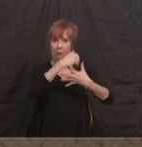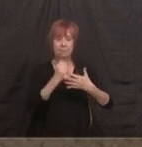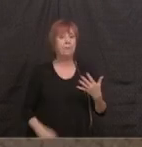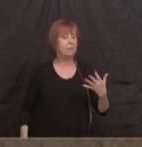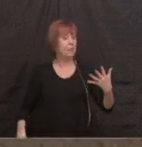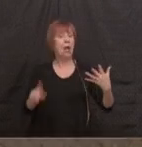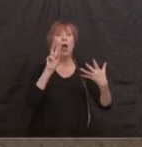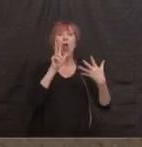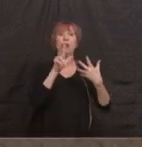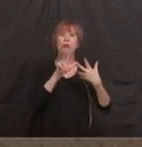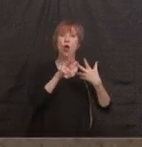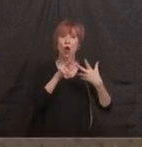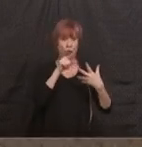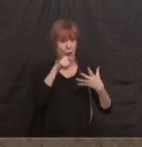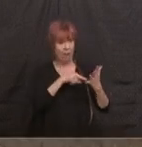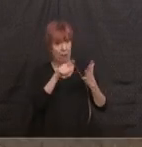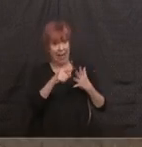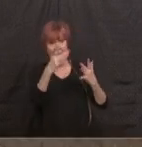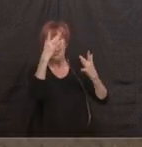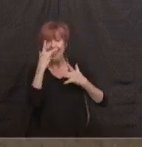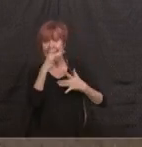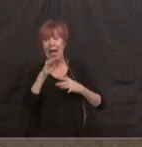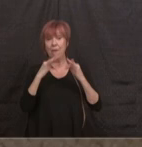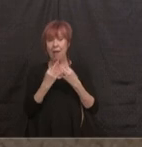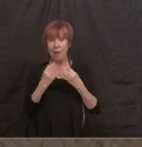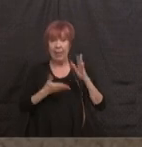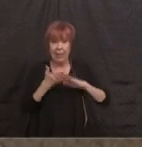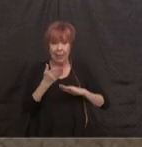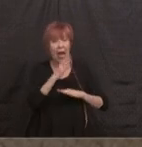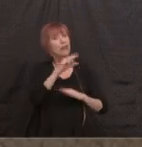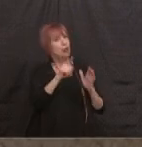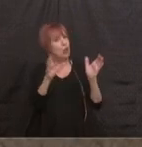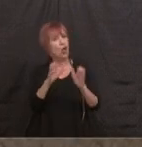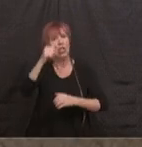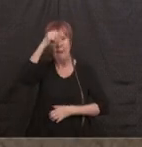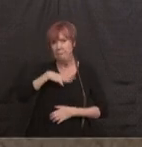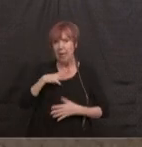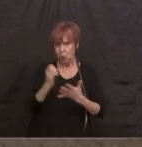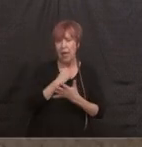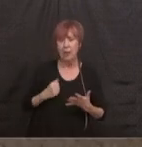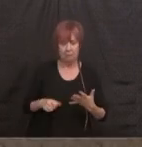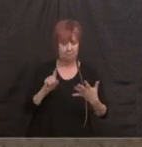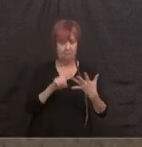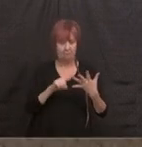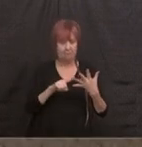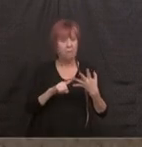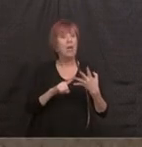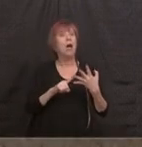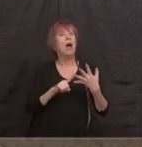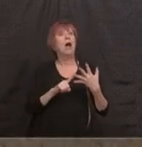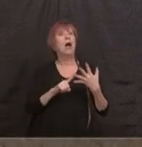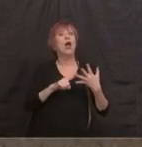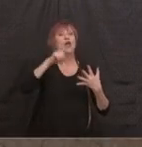do you have paid sick and family leave, and are you encouraging men to take it? That is critical. The fourth thing is, you have to